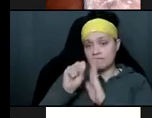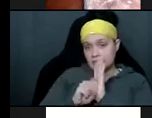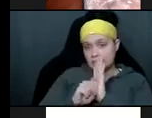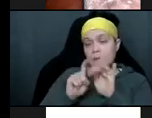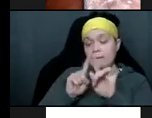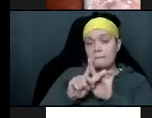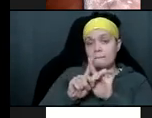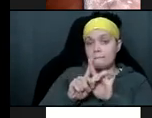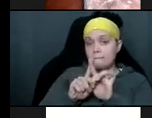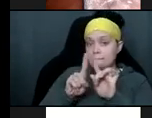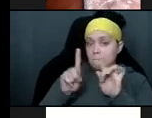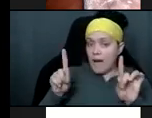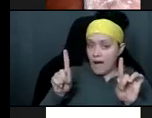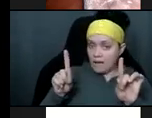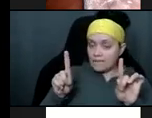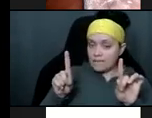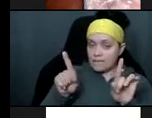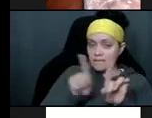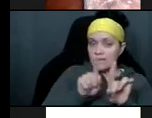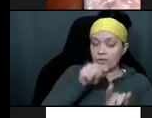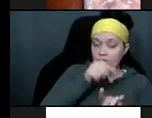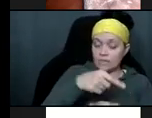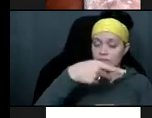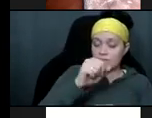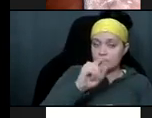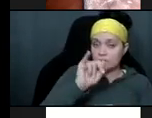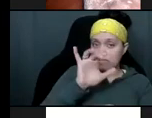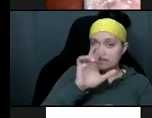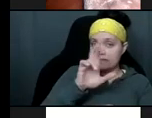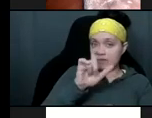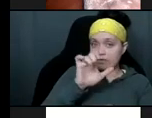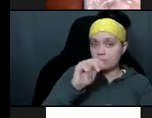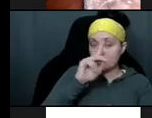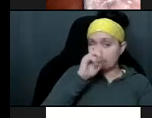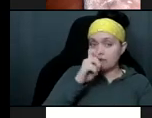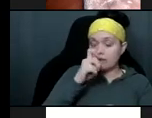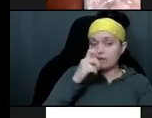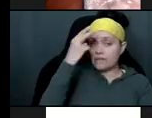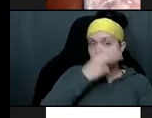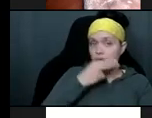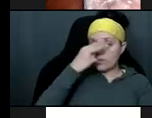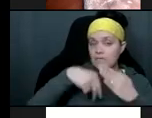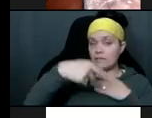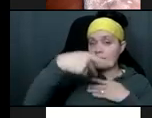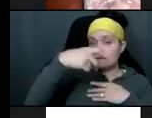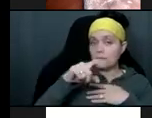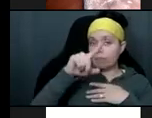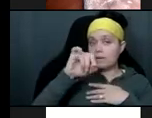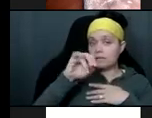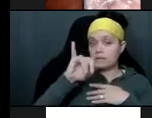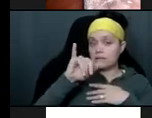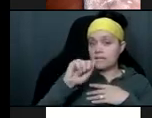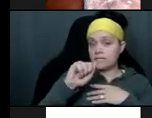states. On the other hand, it is in the Pacific realm because Hawaii is in Polynesia, that set of